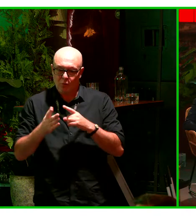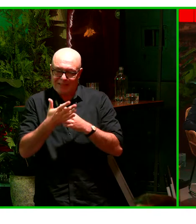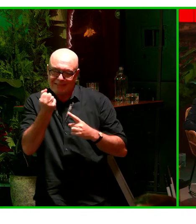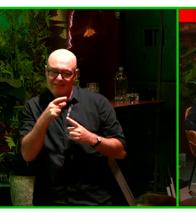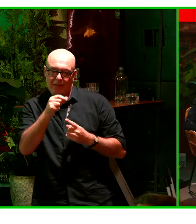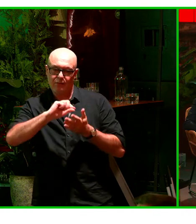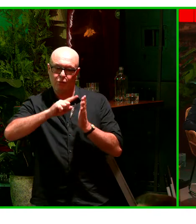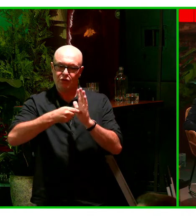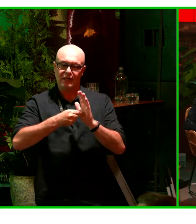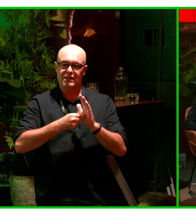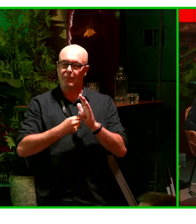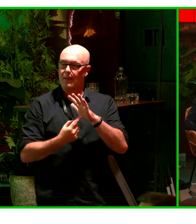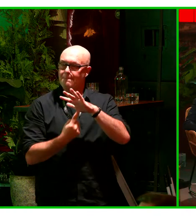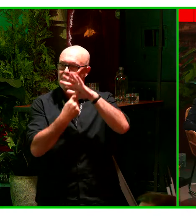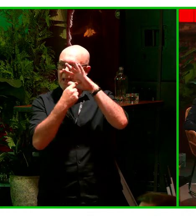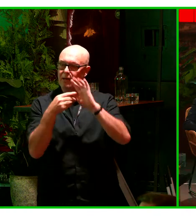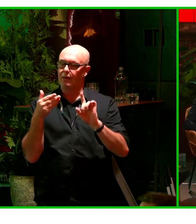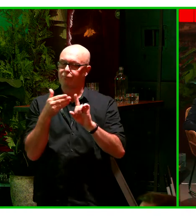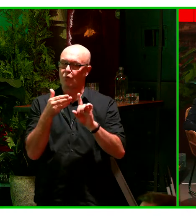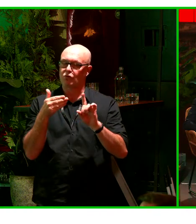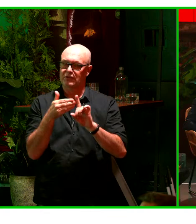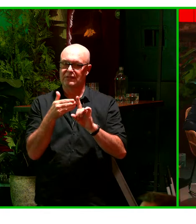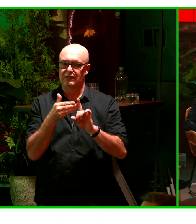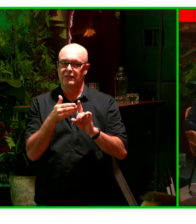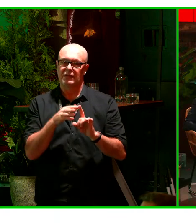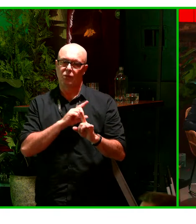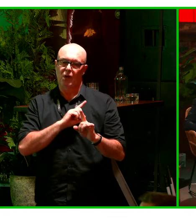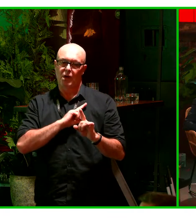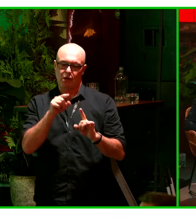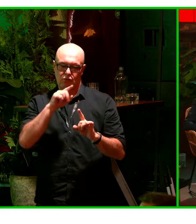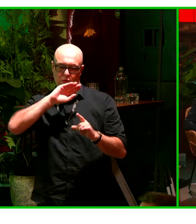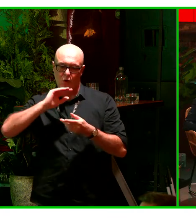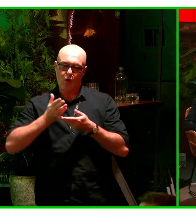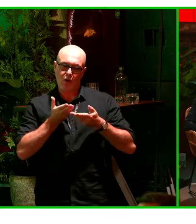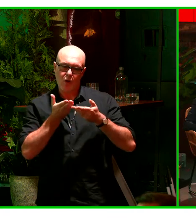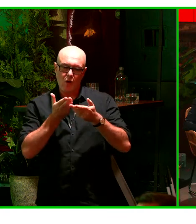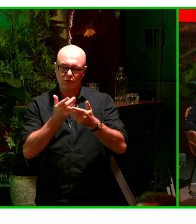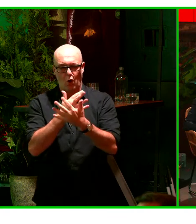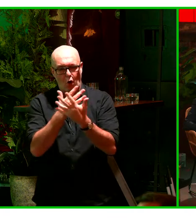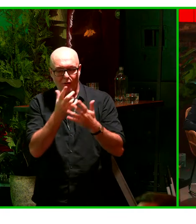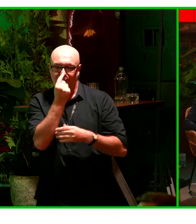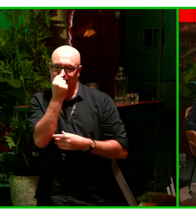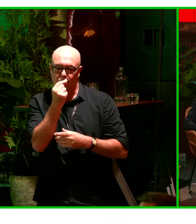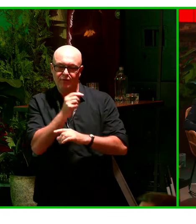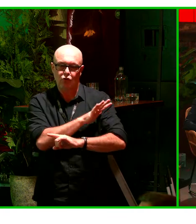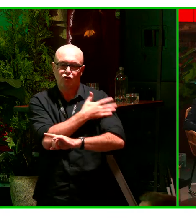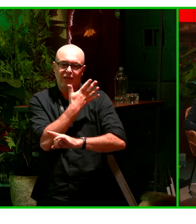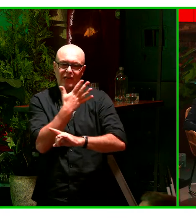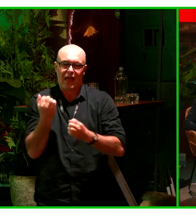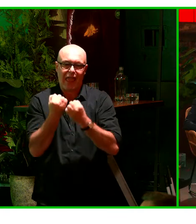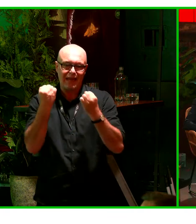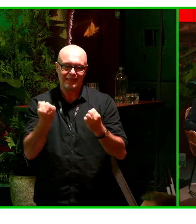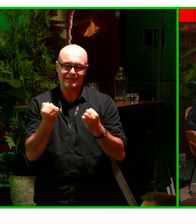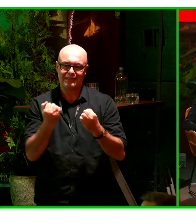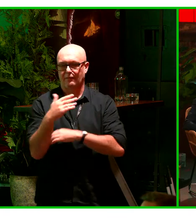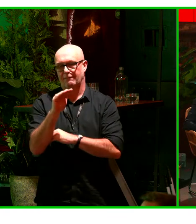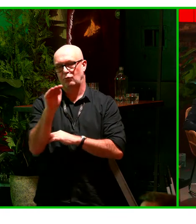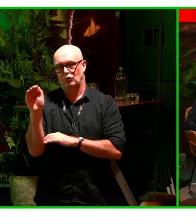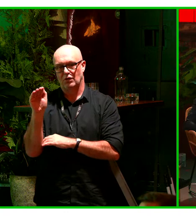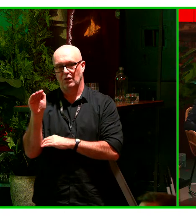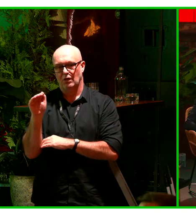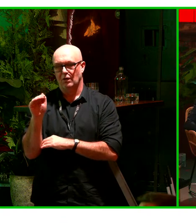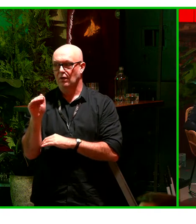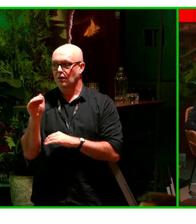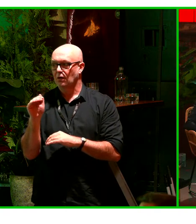as chairman of the Cumbria LEP, because it offers all sorts of potential for green energy for generation in the future, and it's